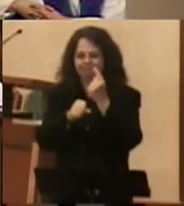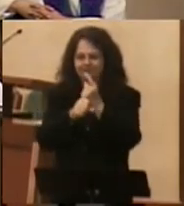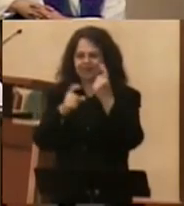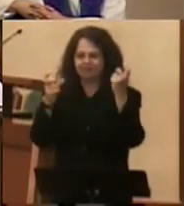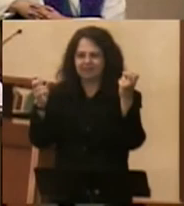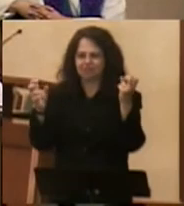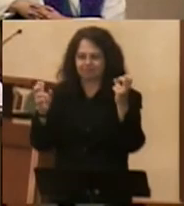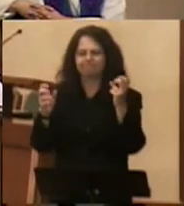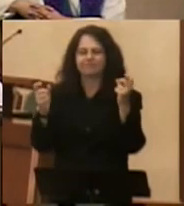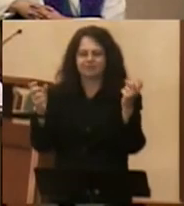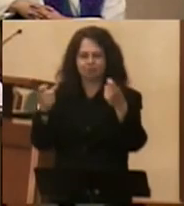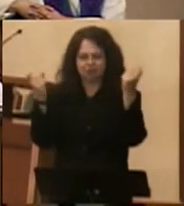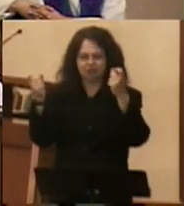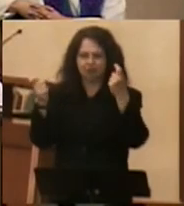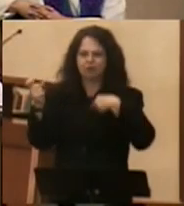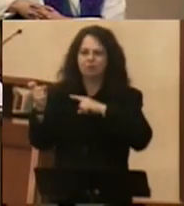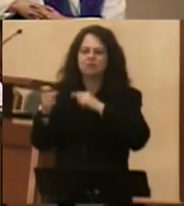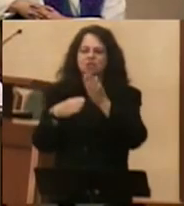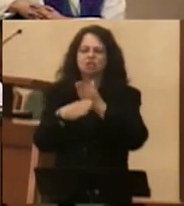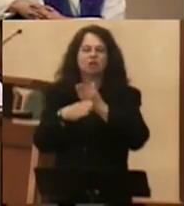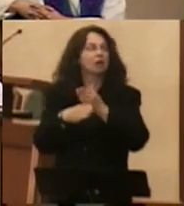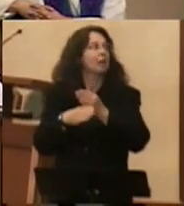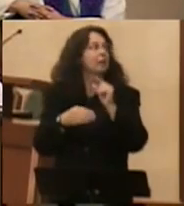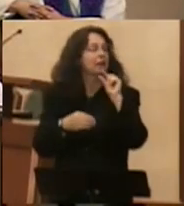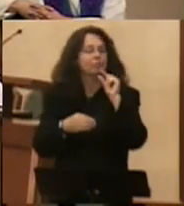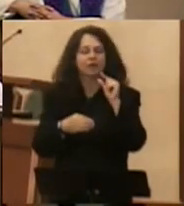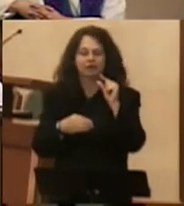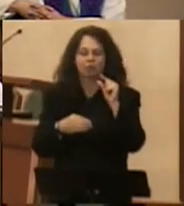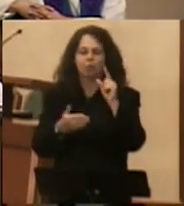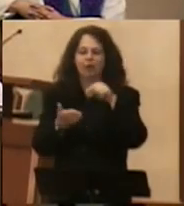small piece of our experiences there.